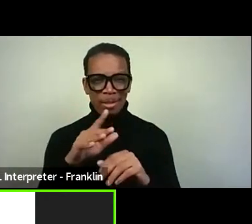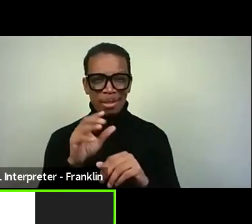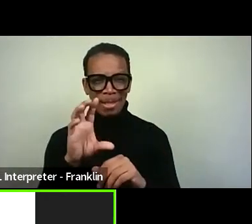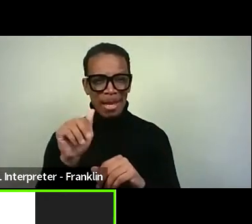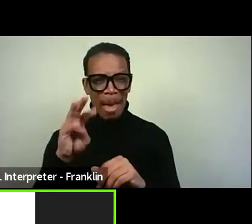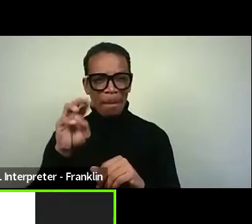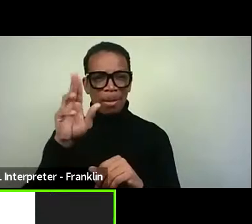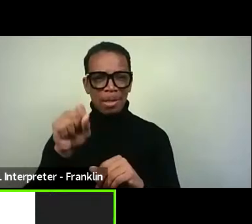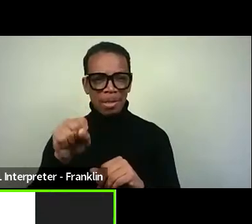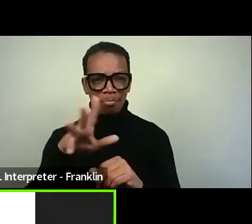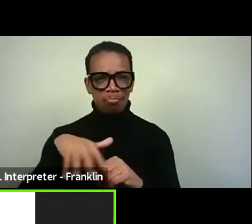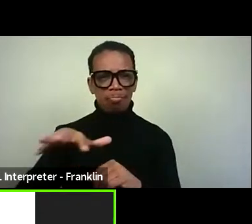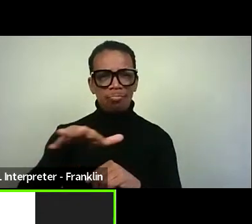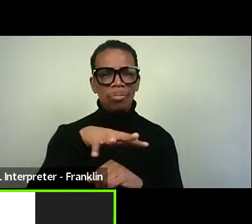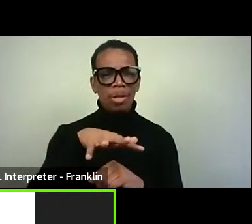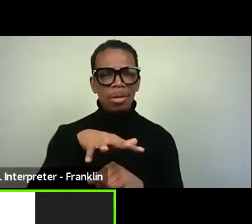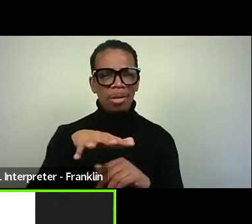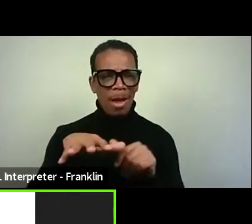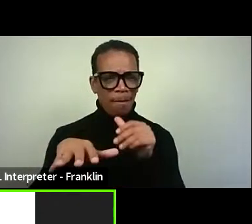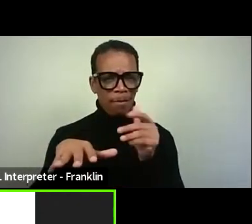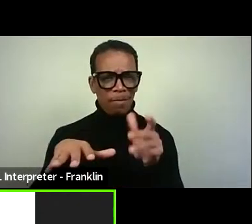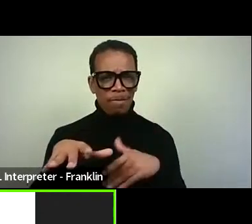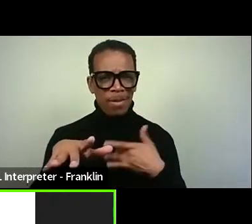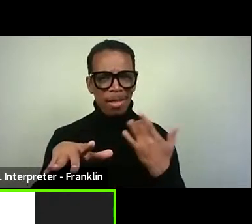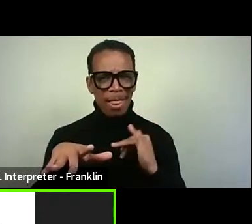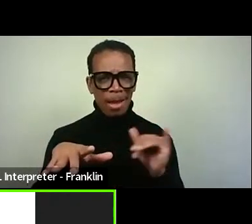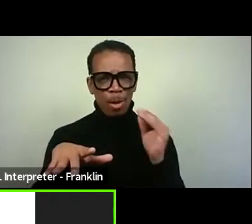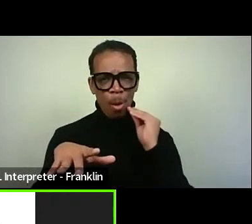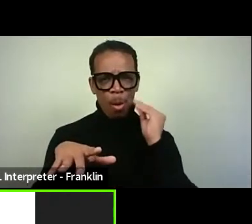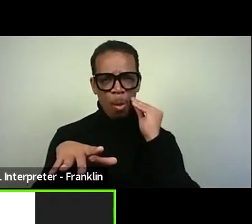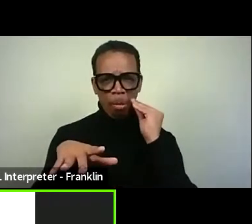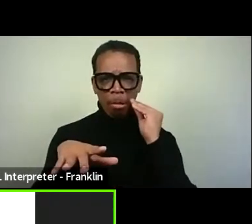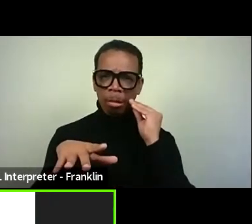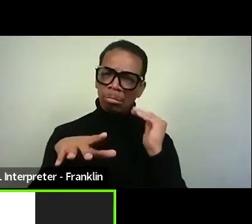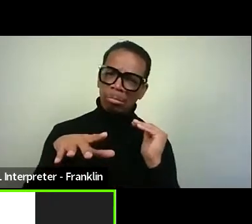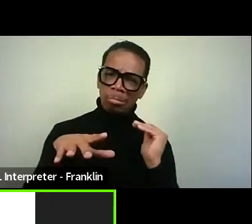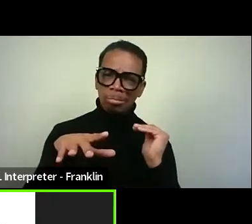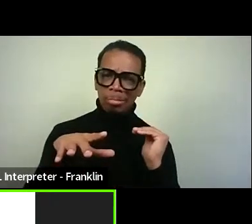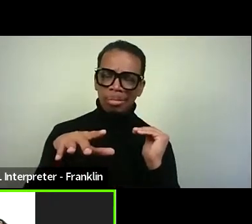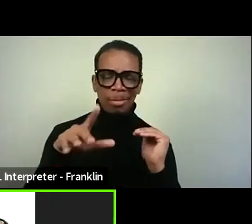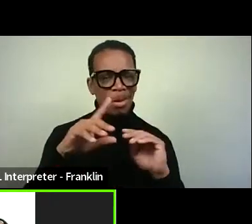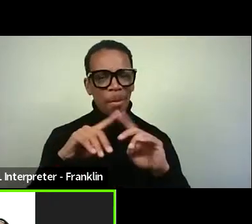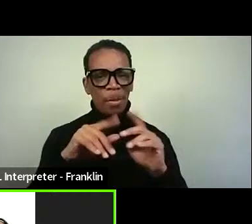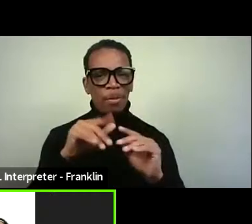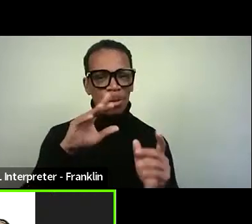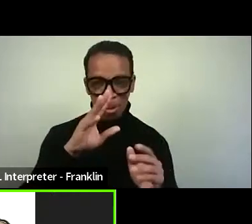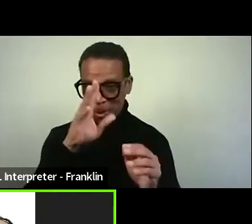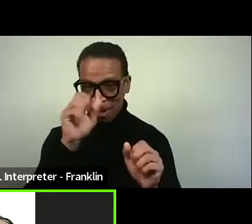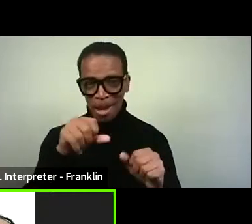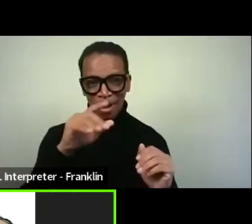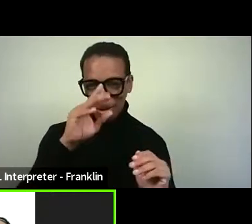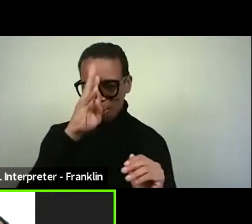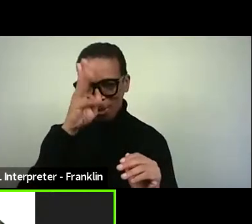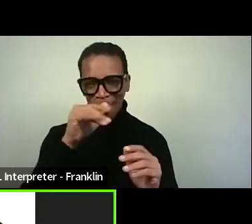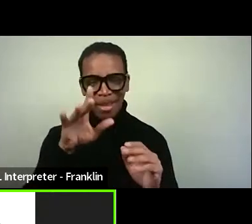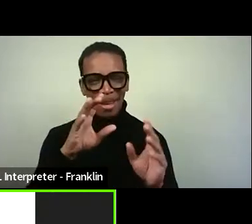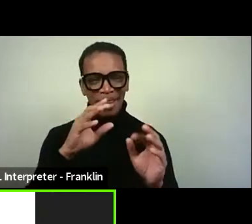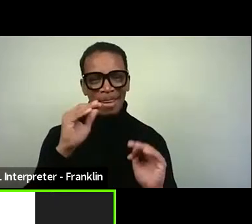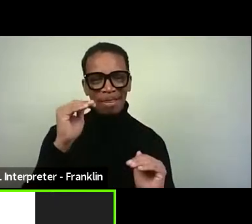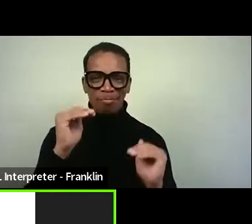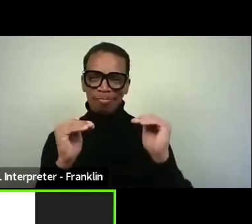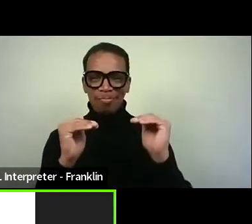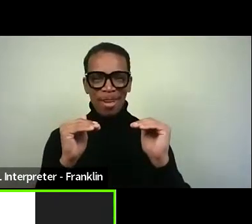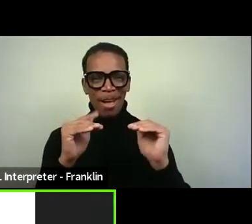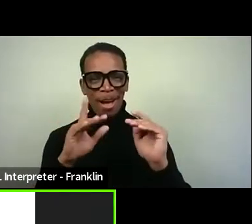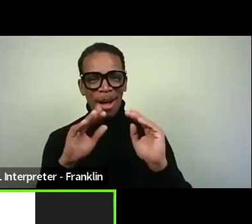home. And when you're able to create a culturally competent, environment for these